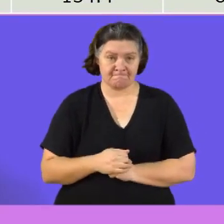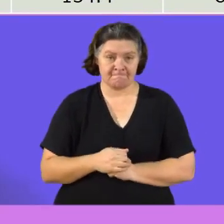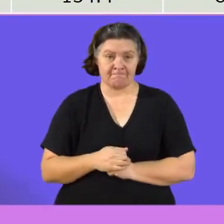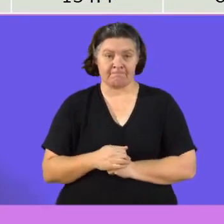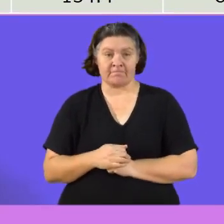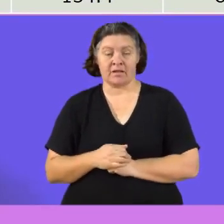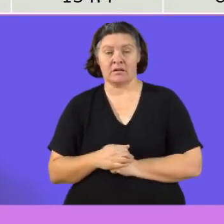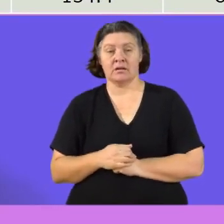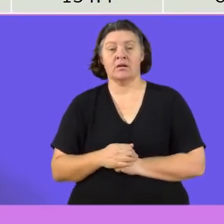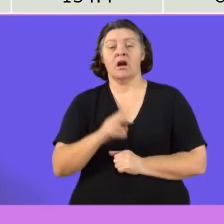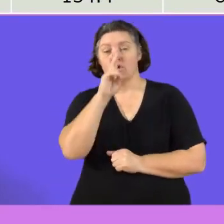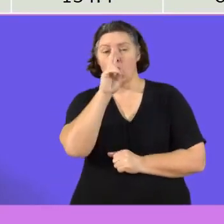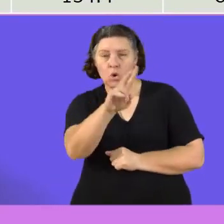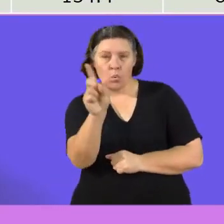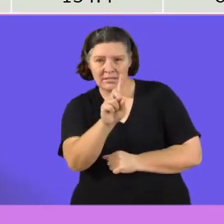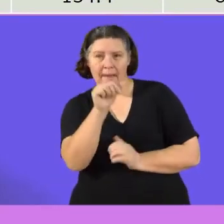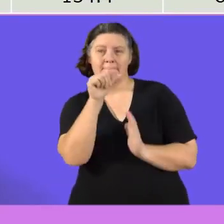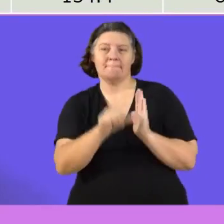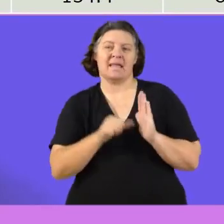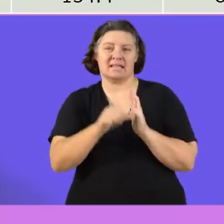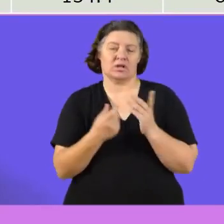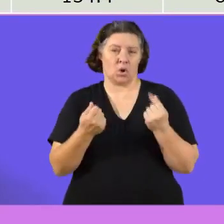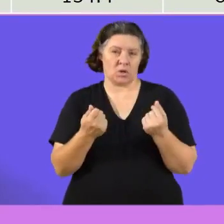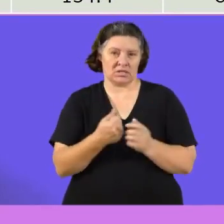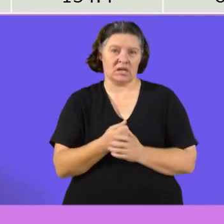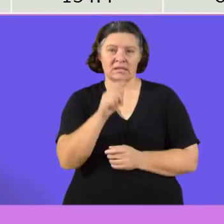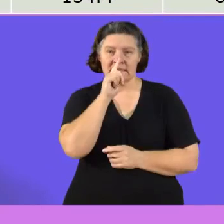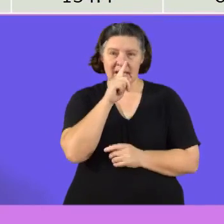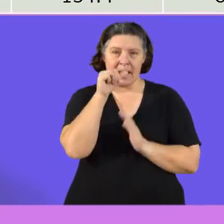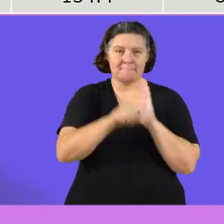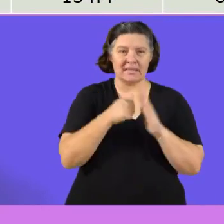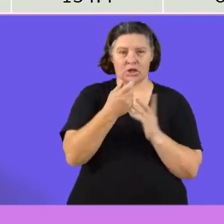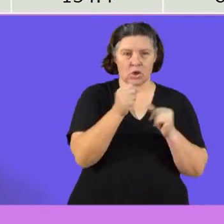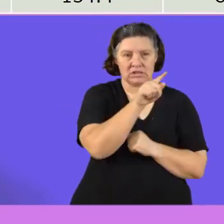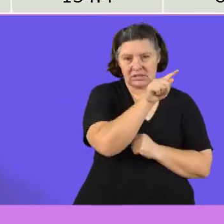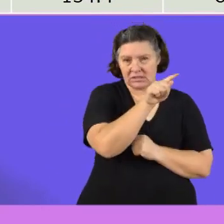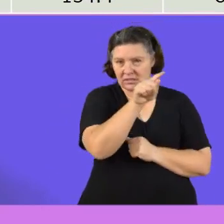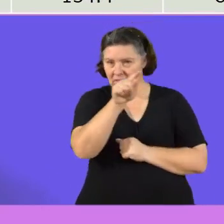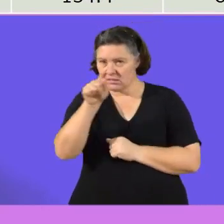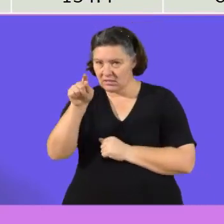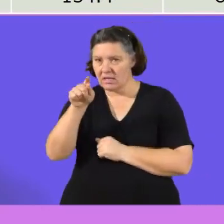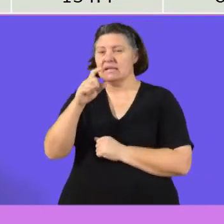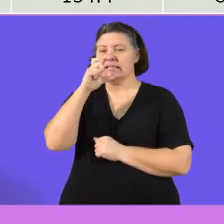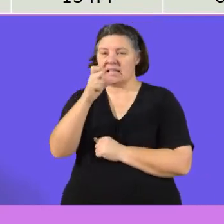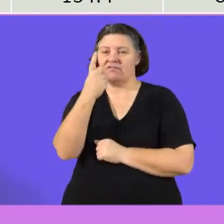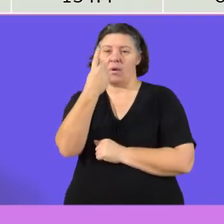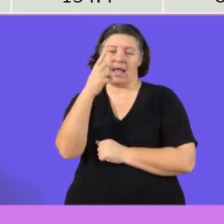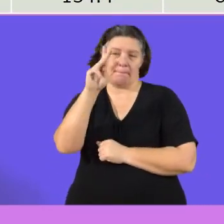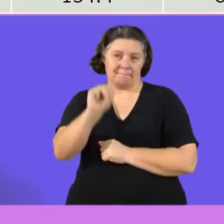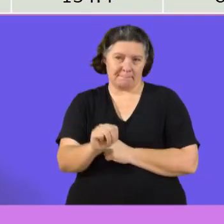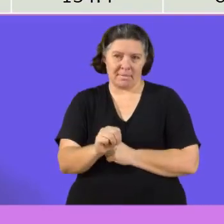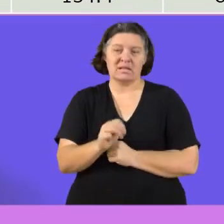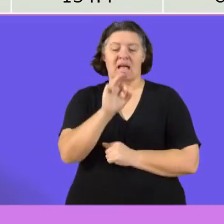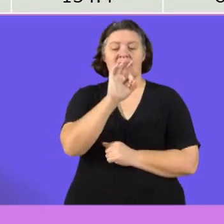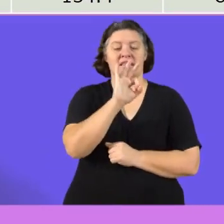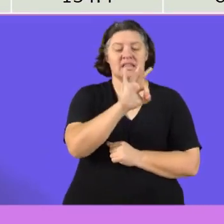31,535 Rand. All right. Then also, what else are we looking for? The maintenance cost. Let's look at the maintenance cost. That's also cents